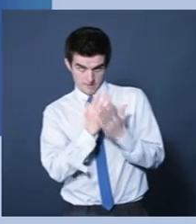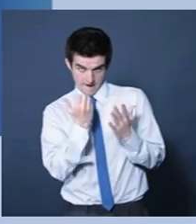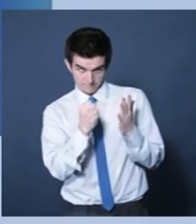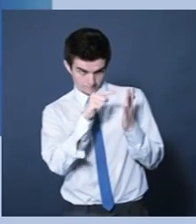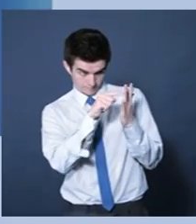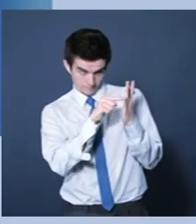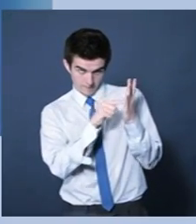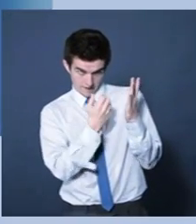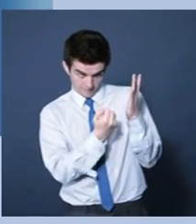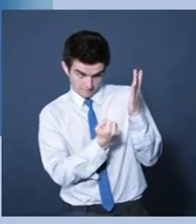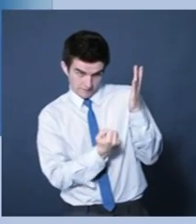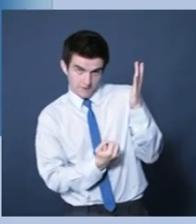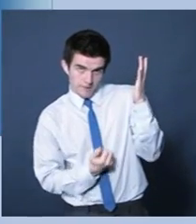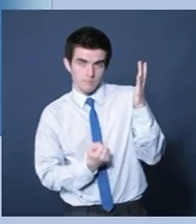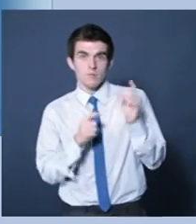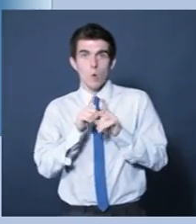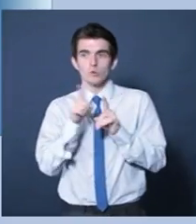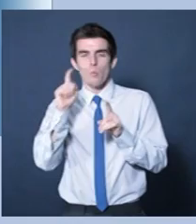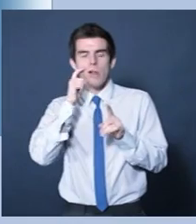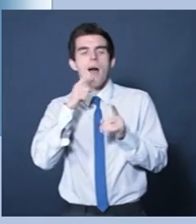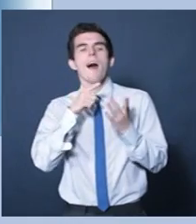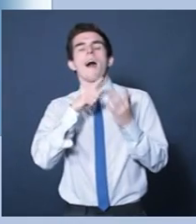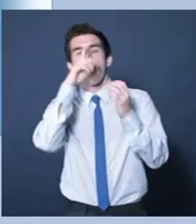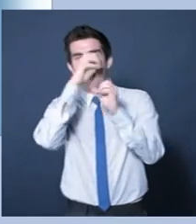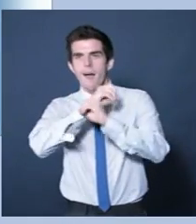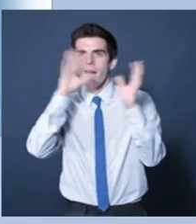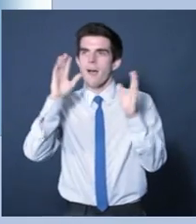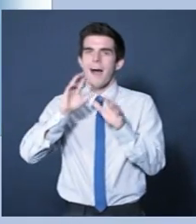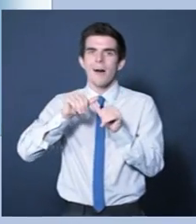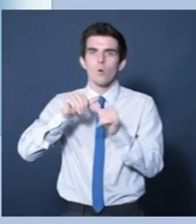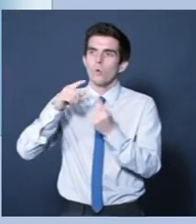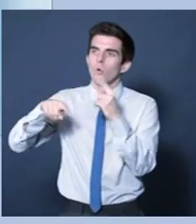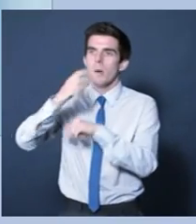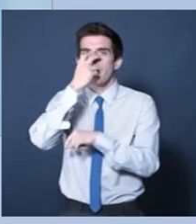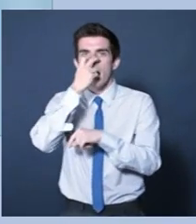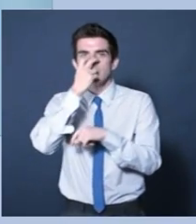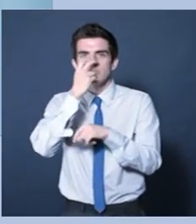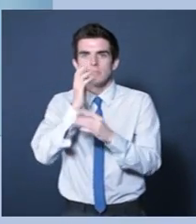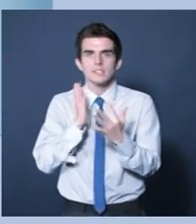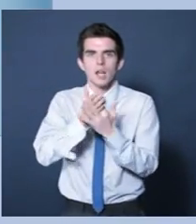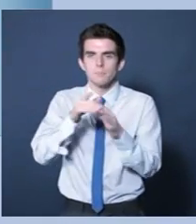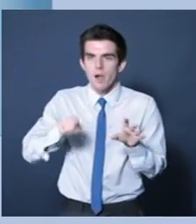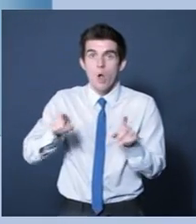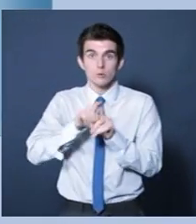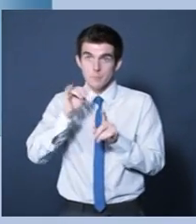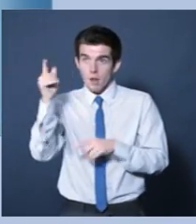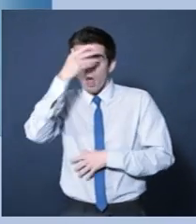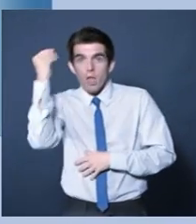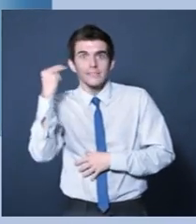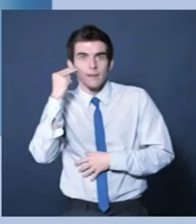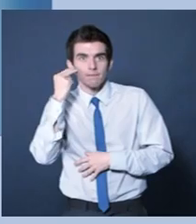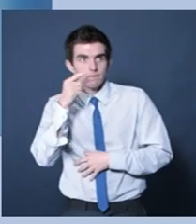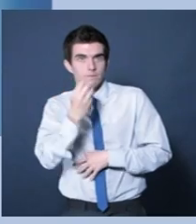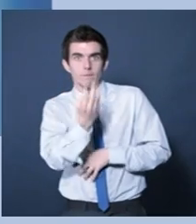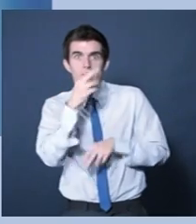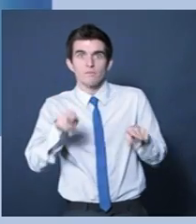sure they've got all the bases covered. So they might be able to understand how a blind person would access a website, but they might forget